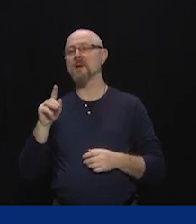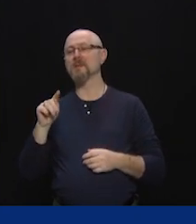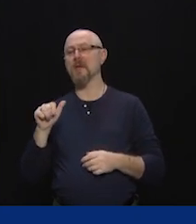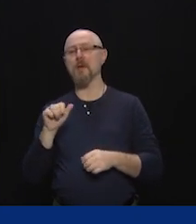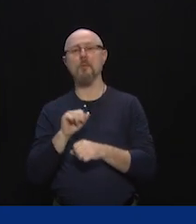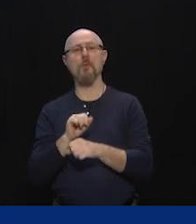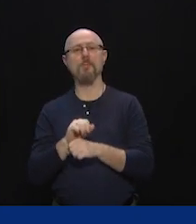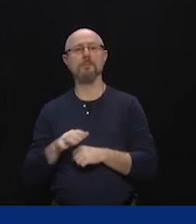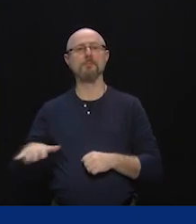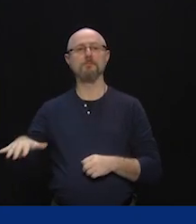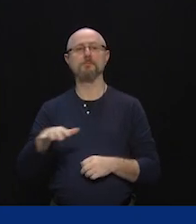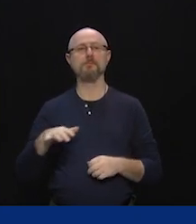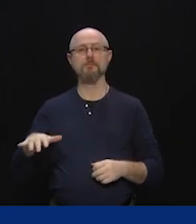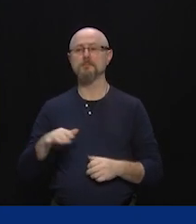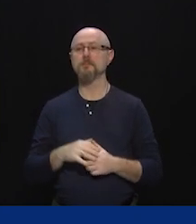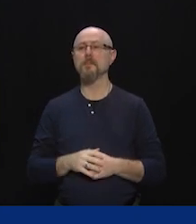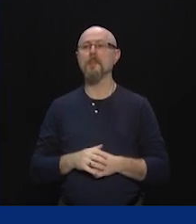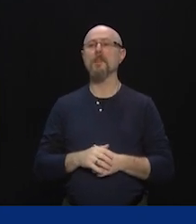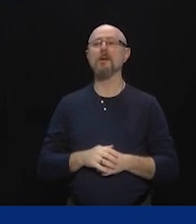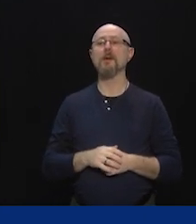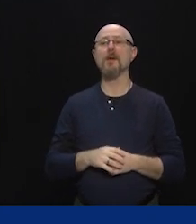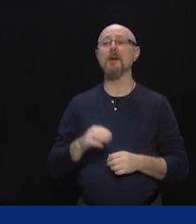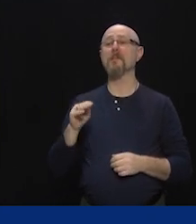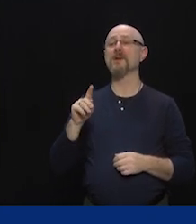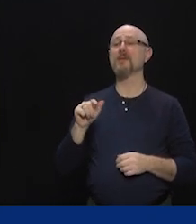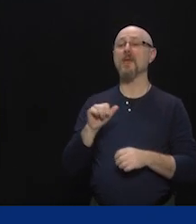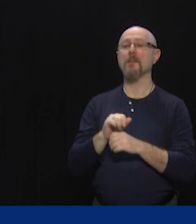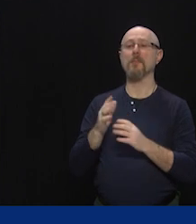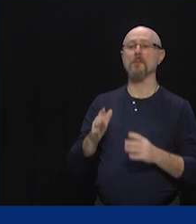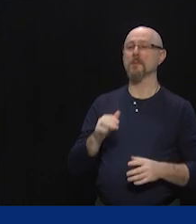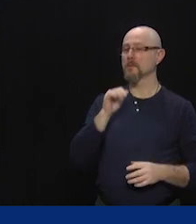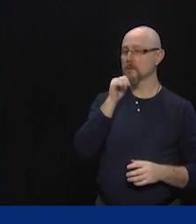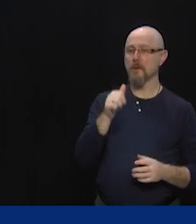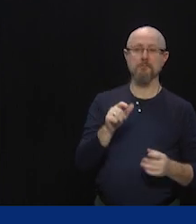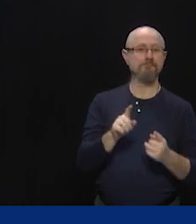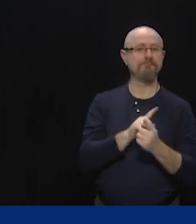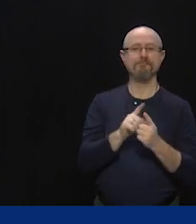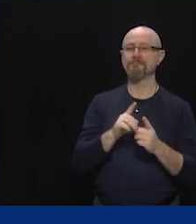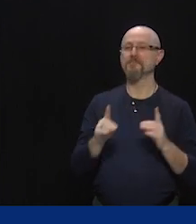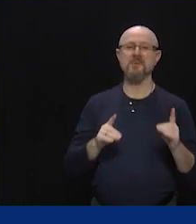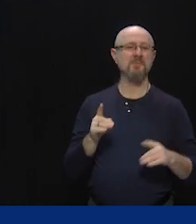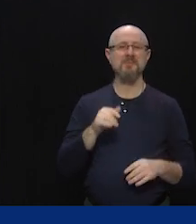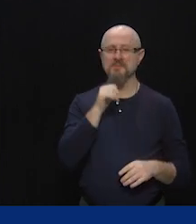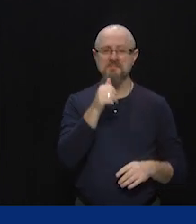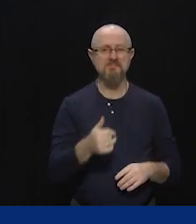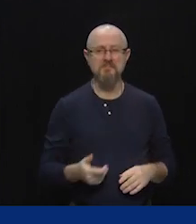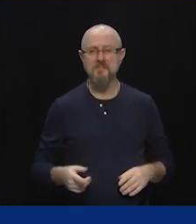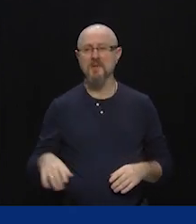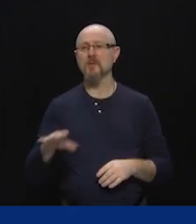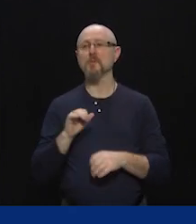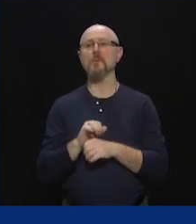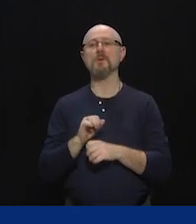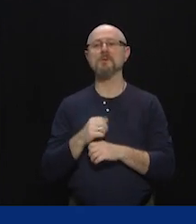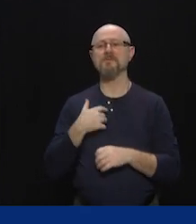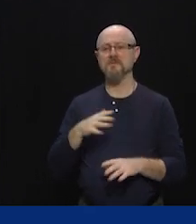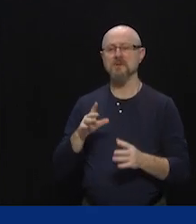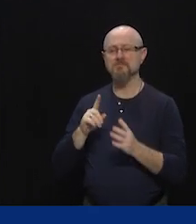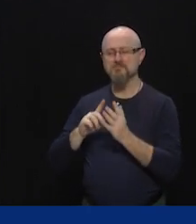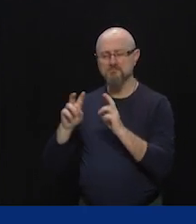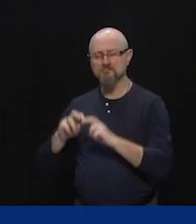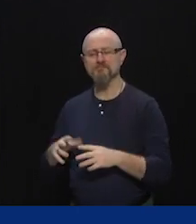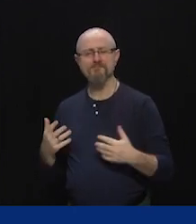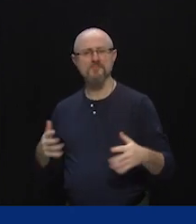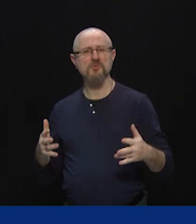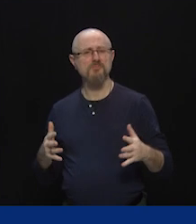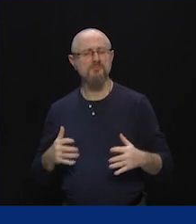MTA employees are not in close contact with the public. If you look at the roles they play, and we did examine this, and